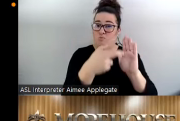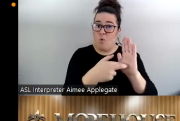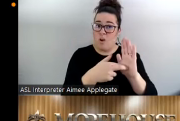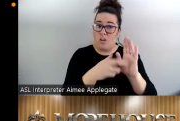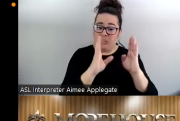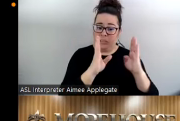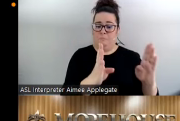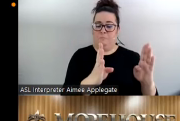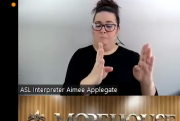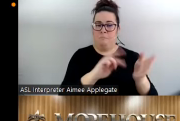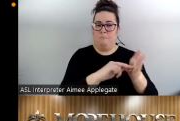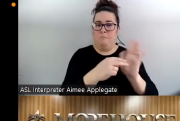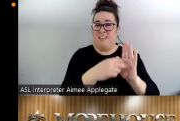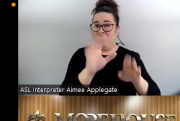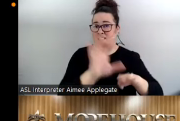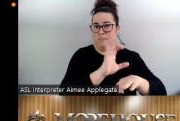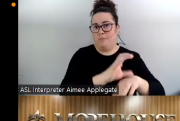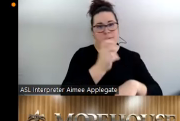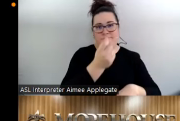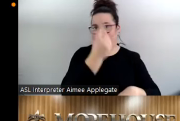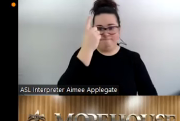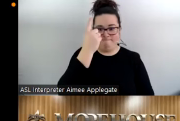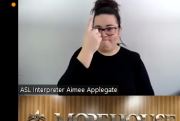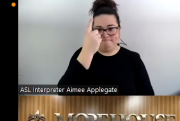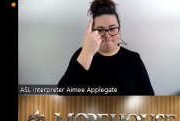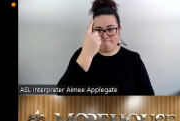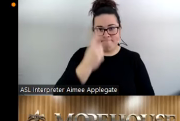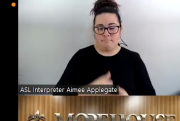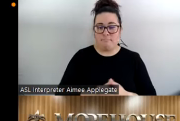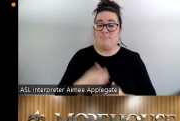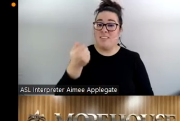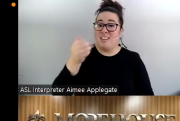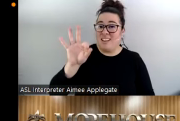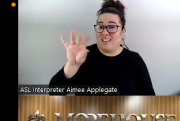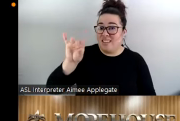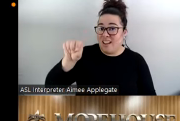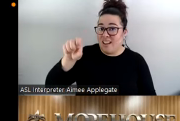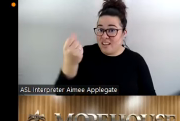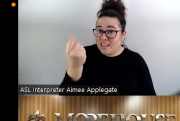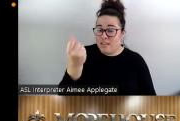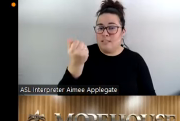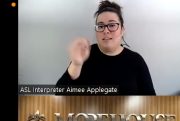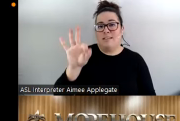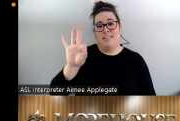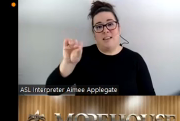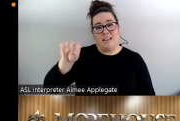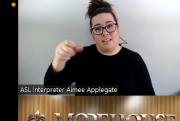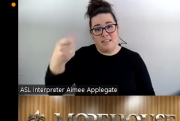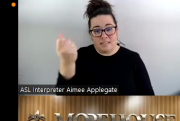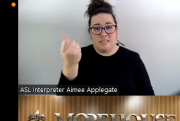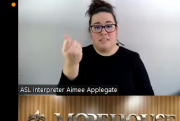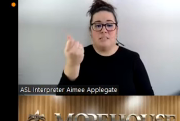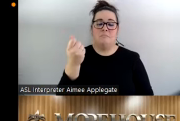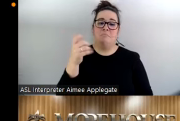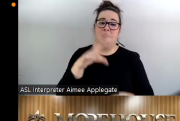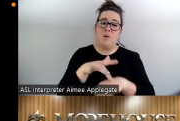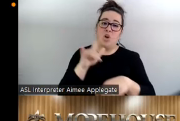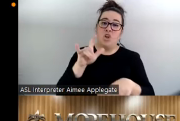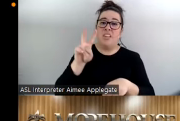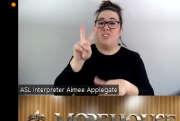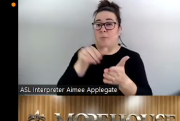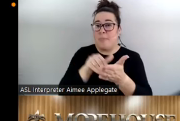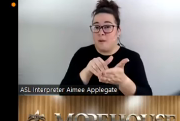to understand. In the 80s and the 90s and going into the early 2000s, right, there were a variety of